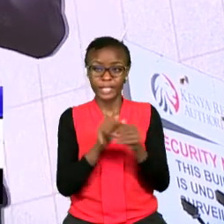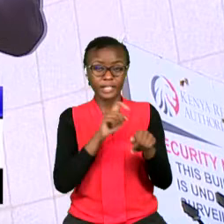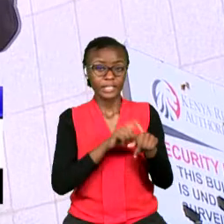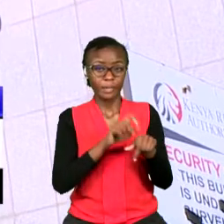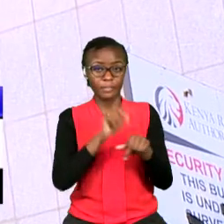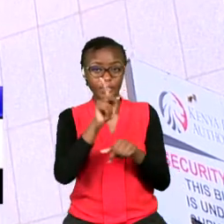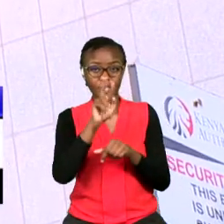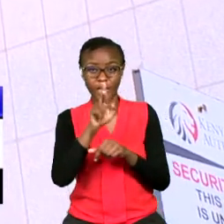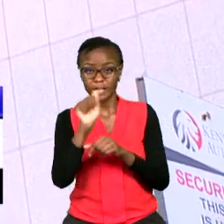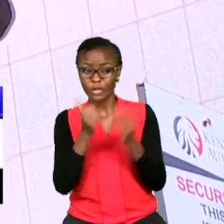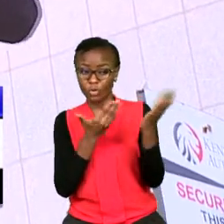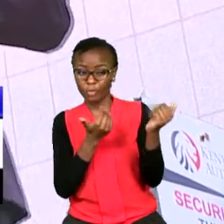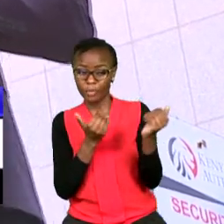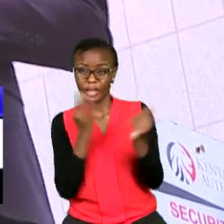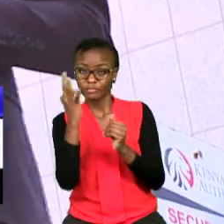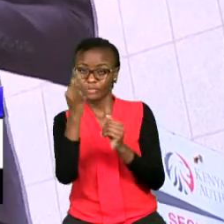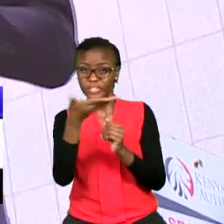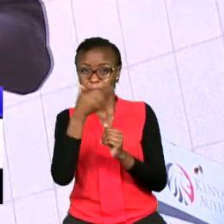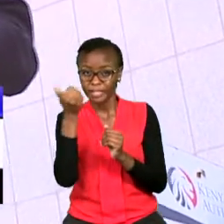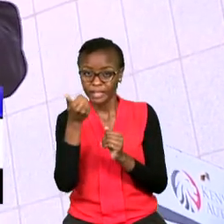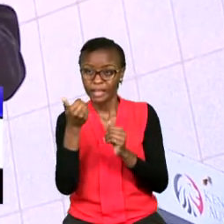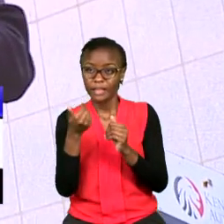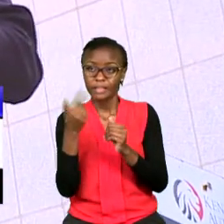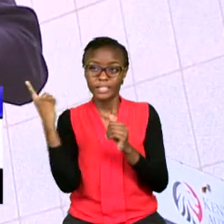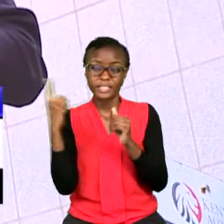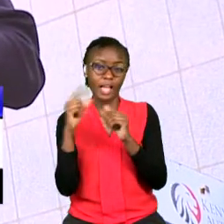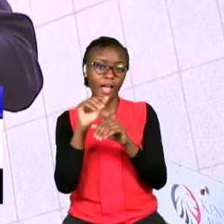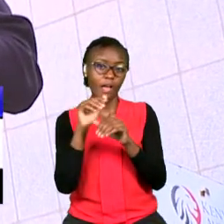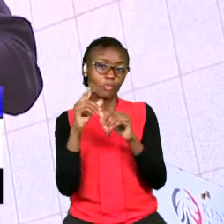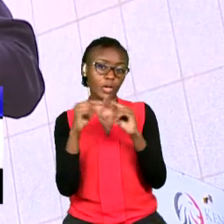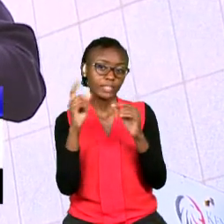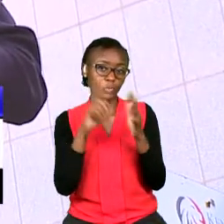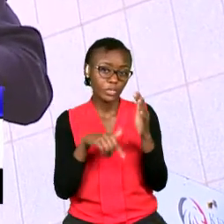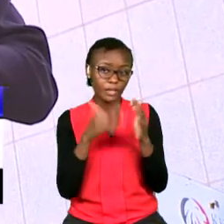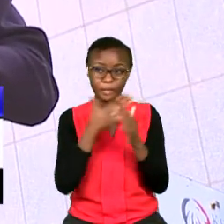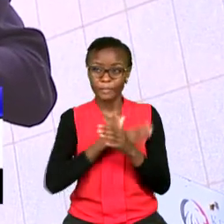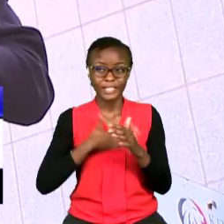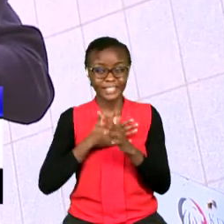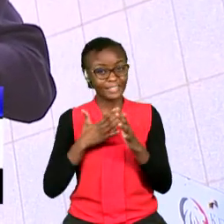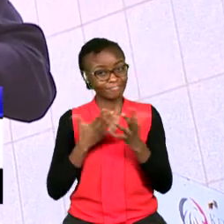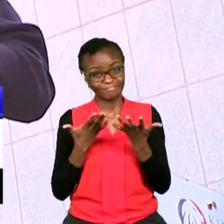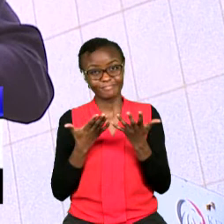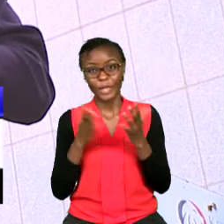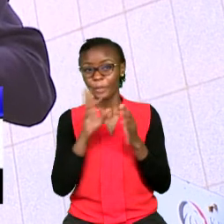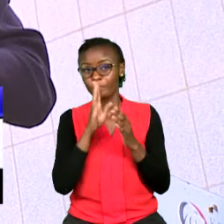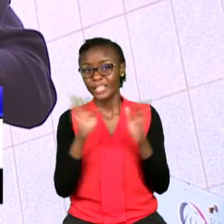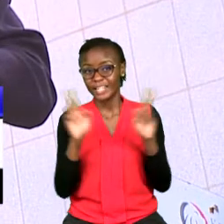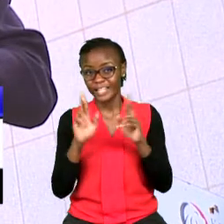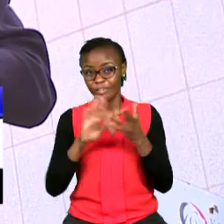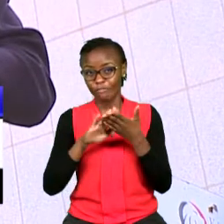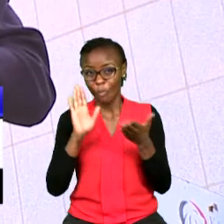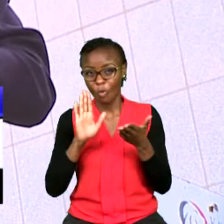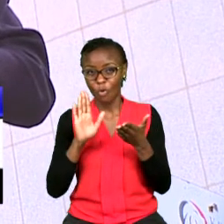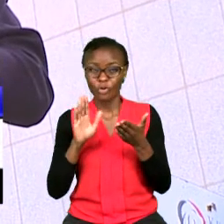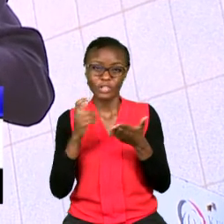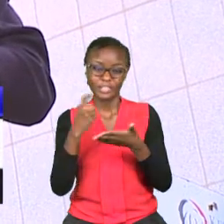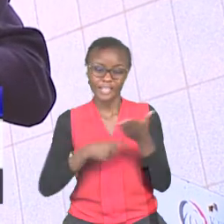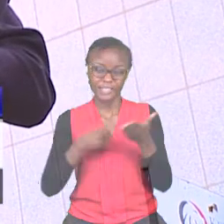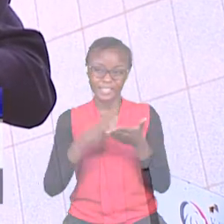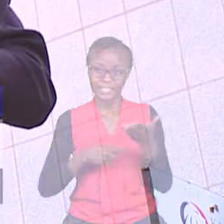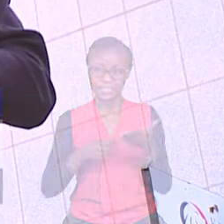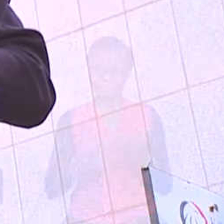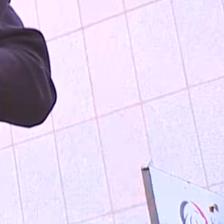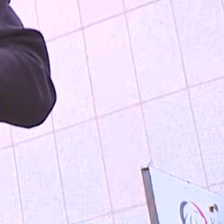more optimistic future, the message from the taxman is embrace for more taxes. Brian Mwenda, Switch TV,